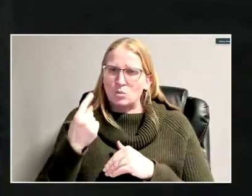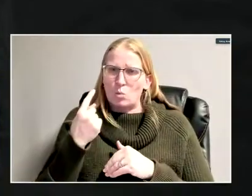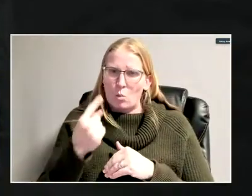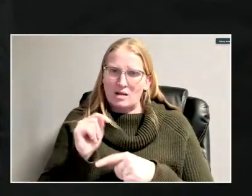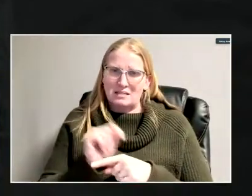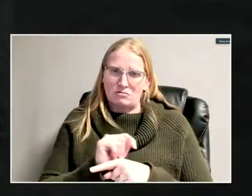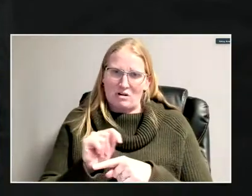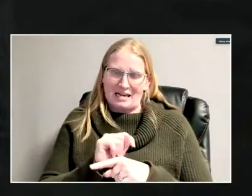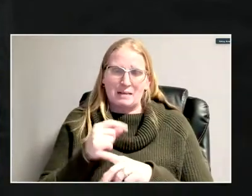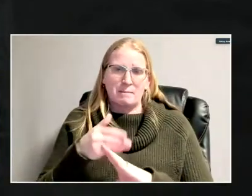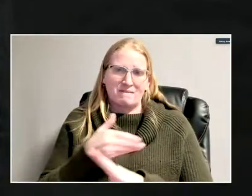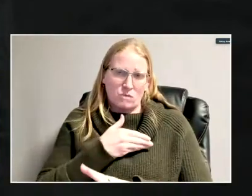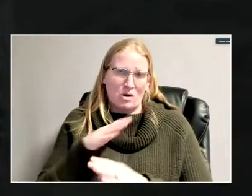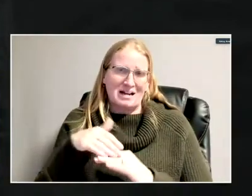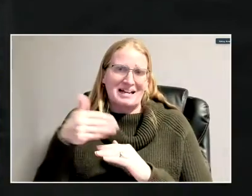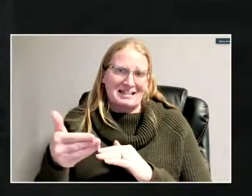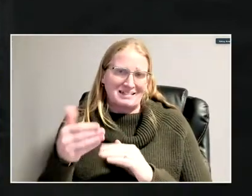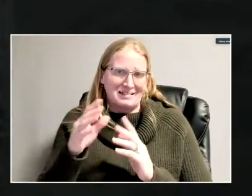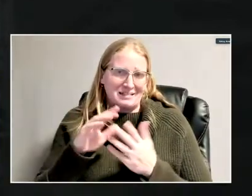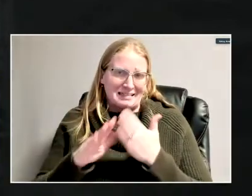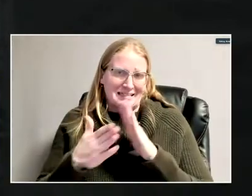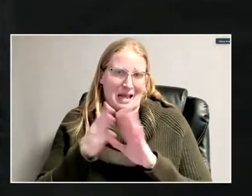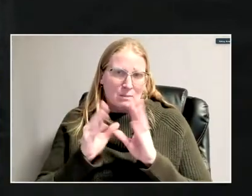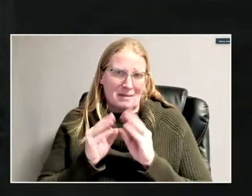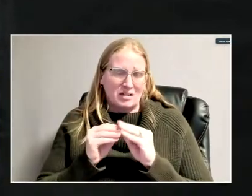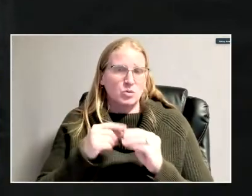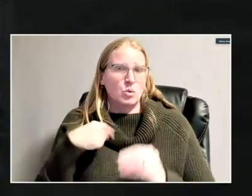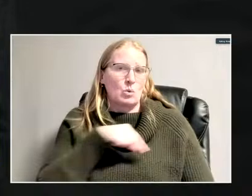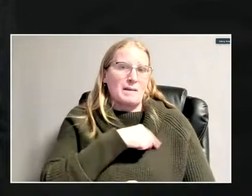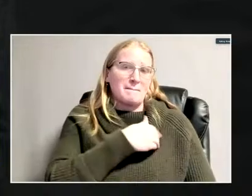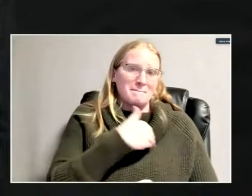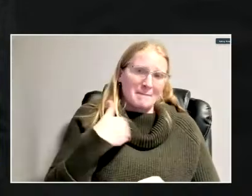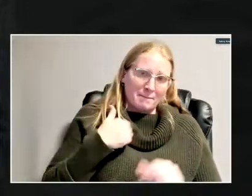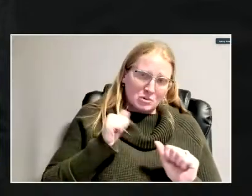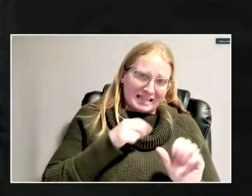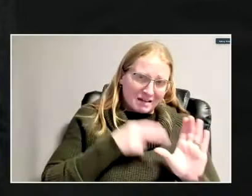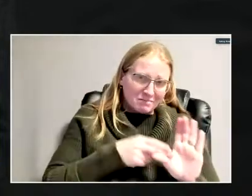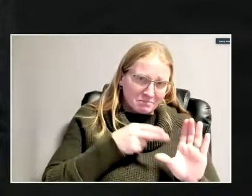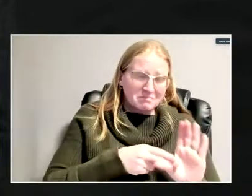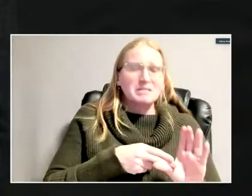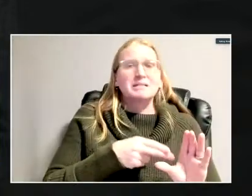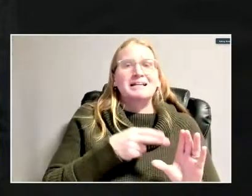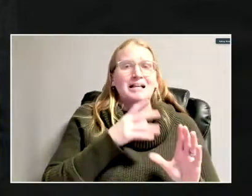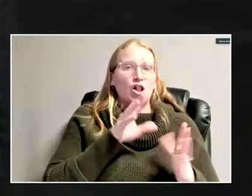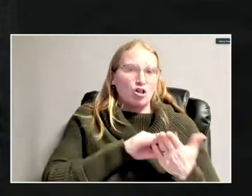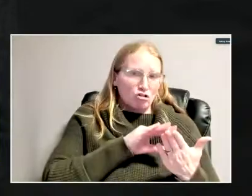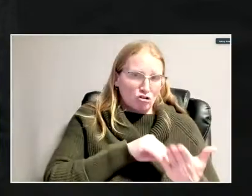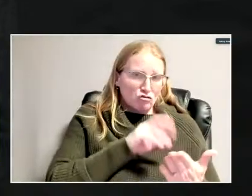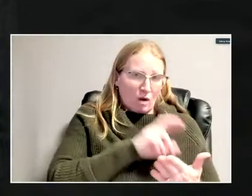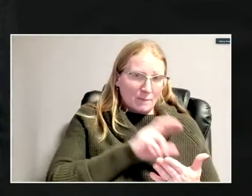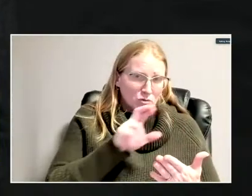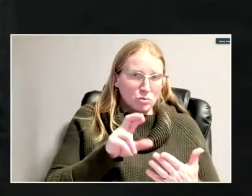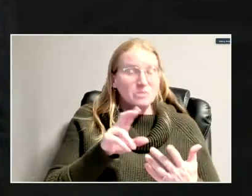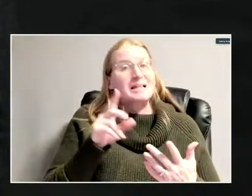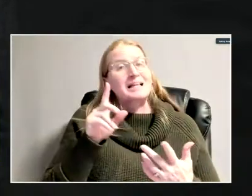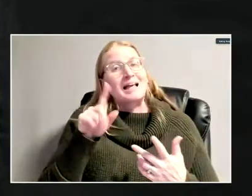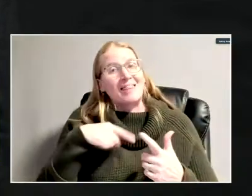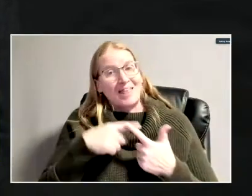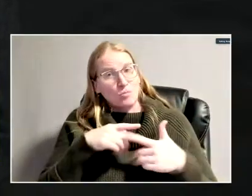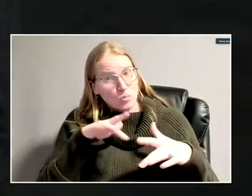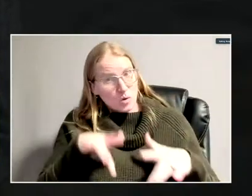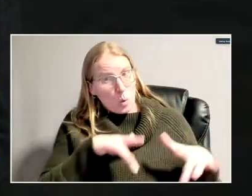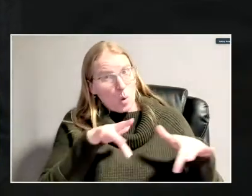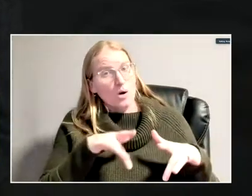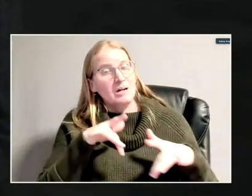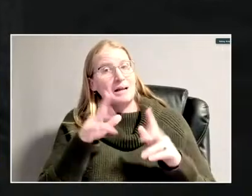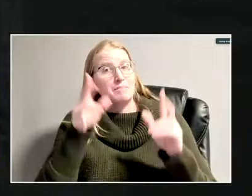of next year's town meeting that people can participate in online recorded post on the website and email it to all RTM members for them to review before